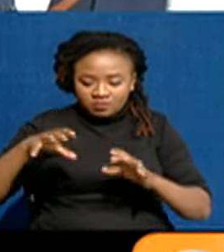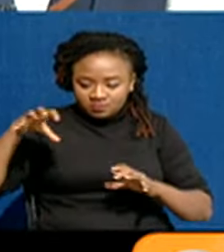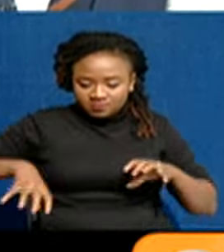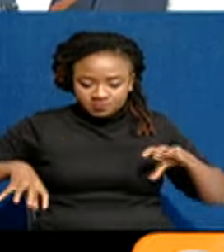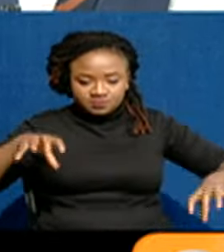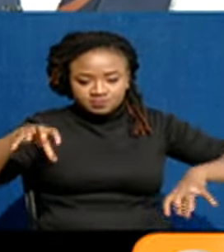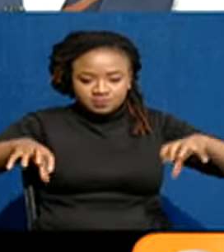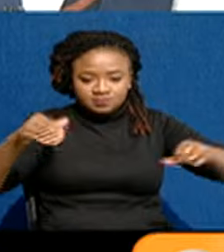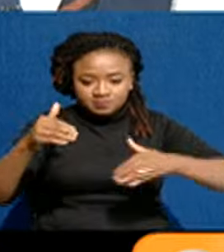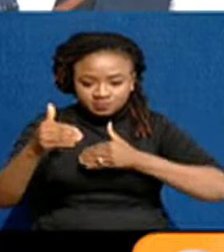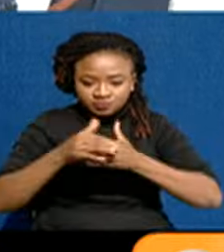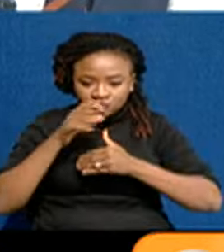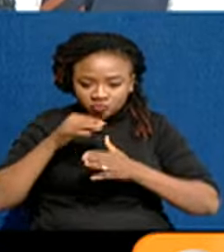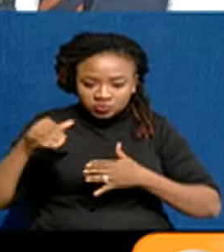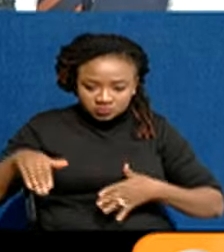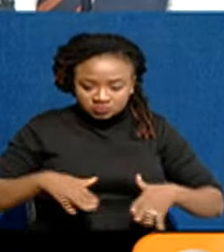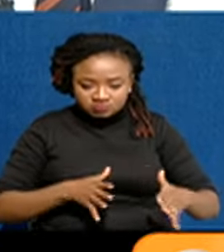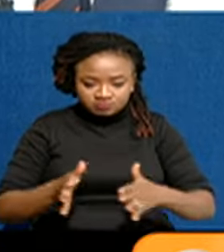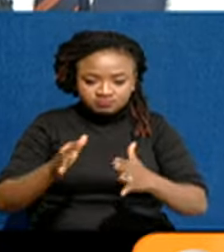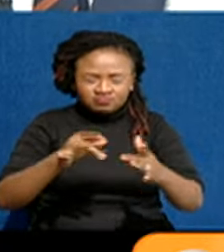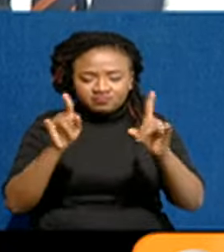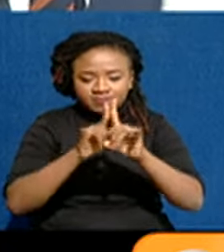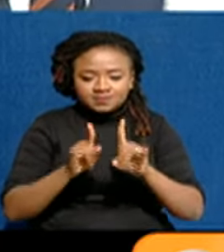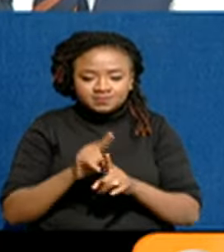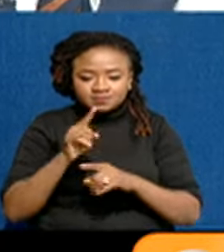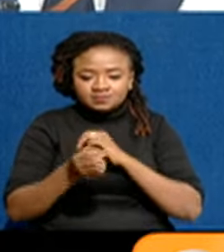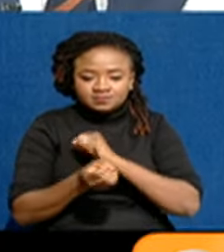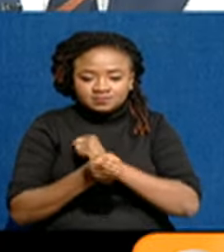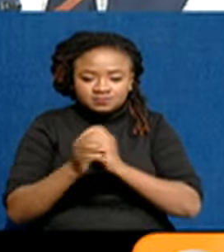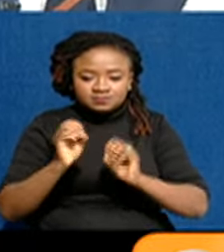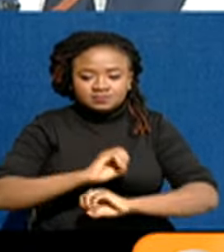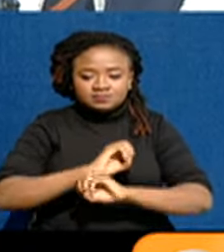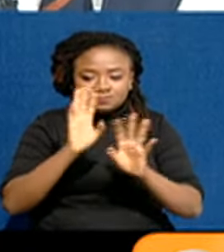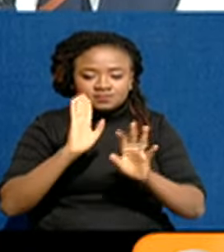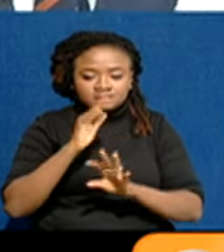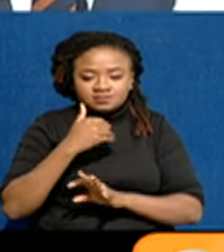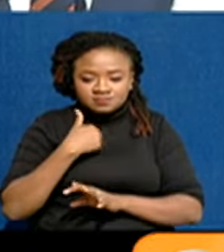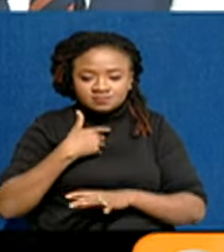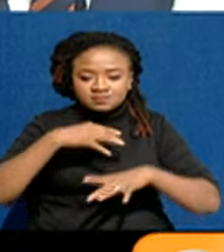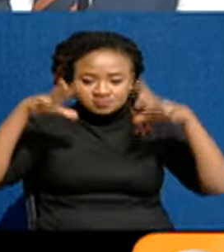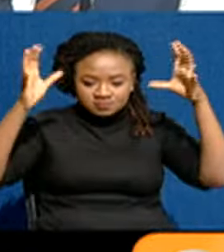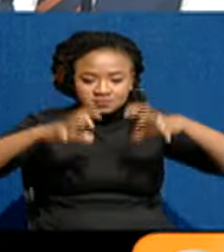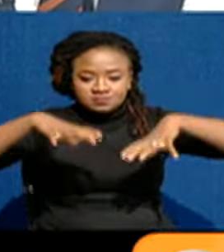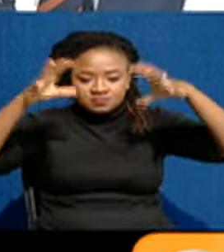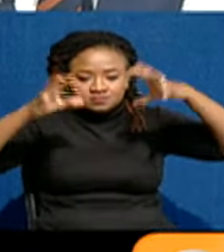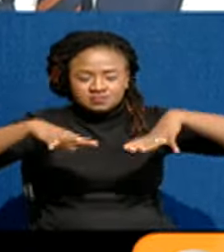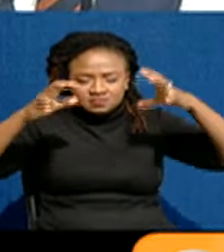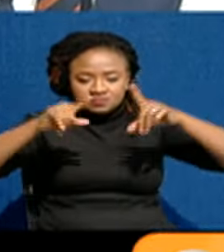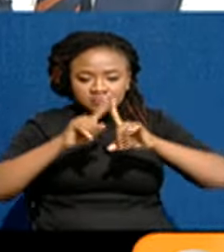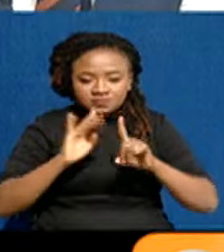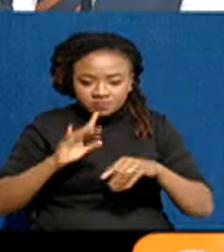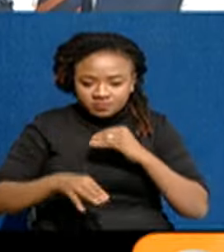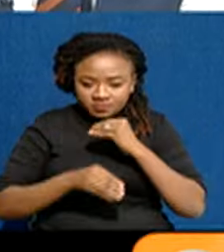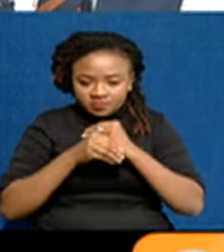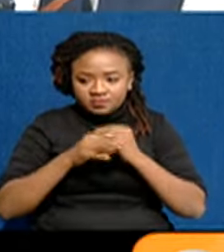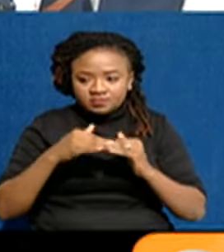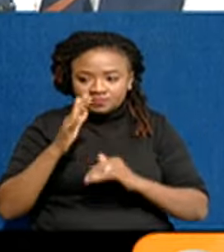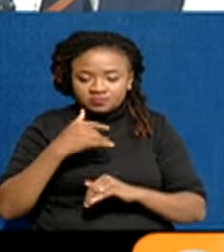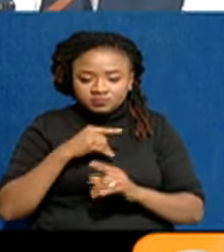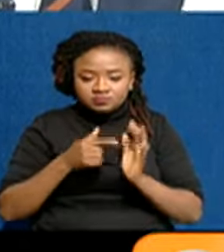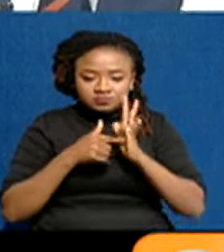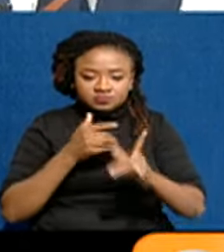see an early warning or a credible forecast saying that there are going to be rains, and in fact KMD has gone an extra step to even give you the likely